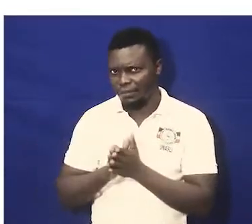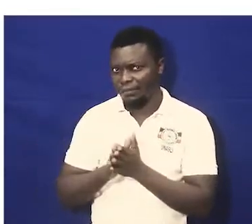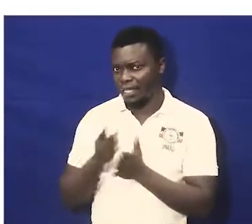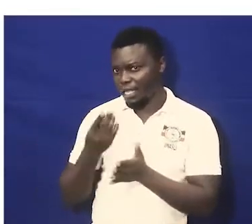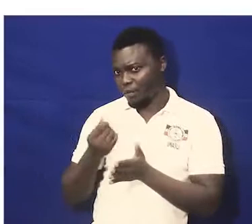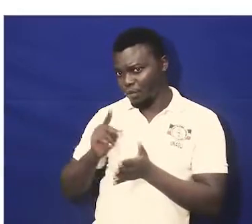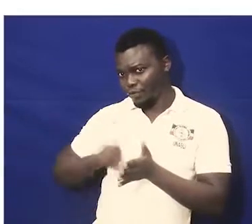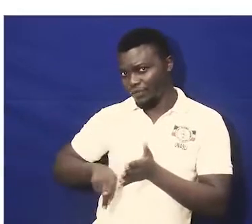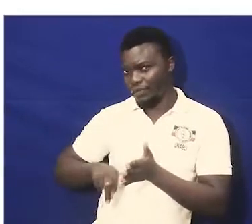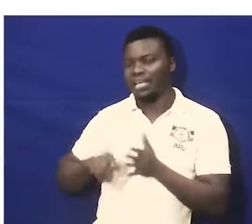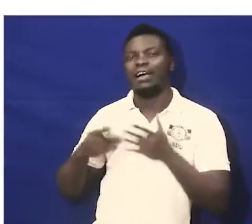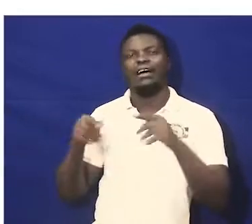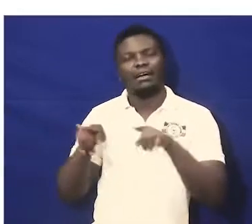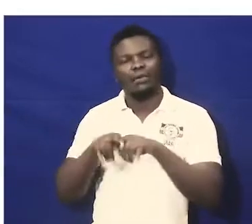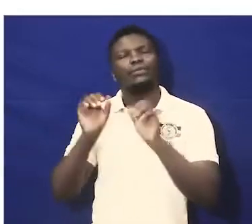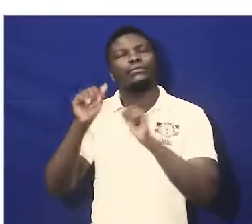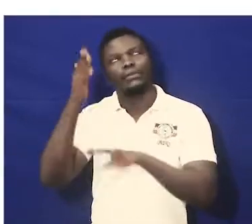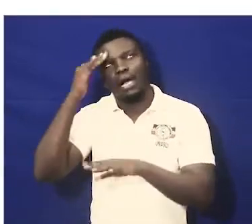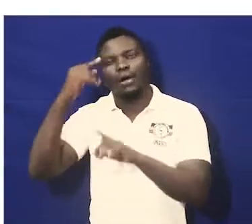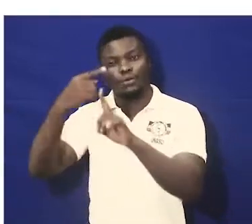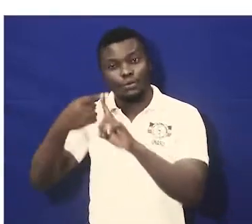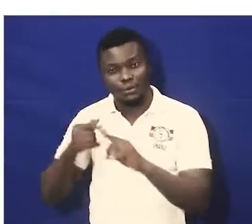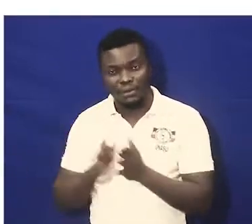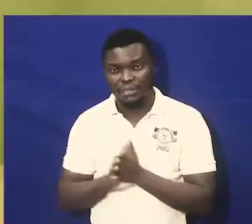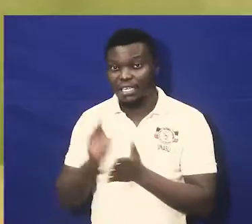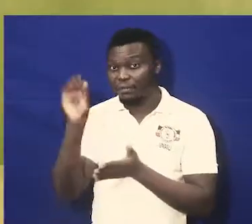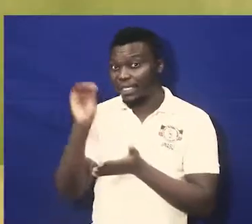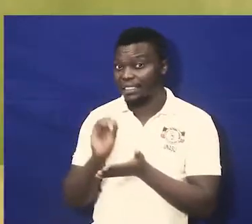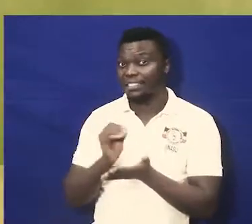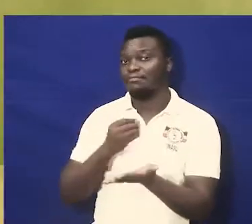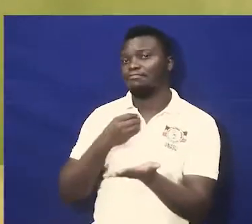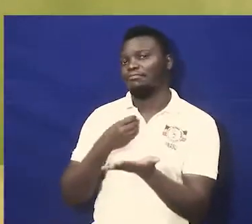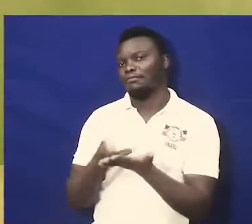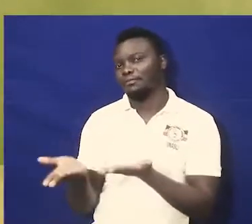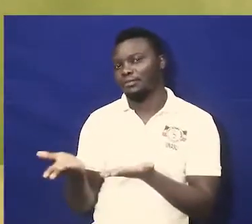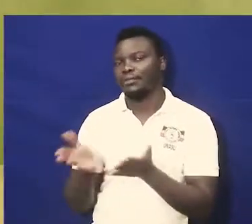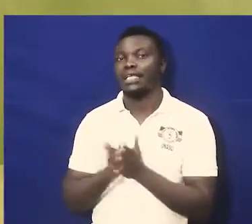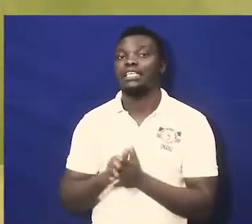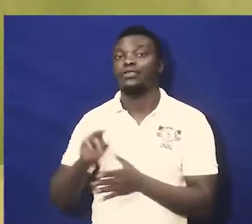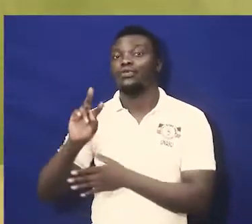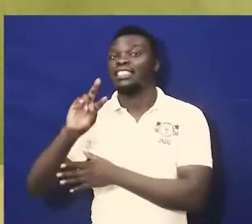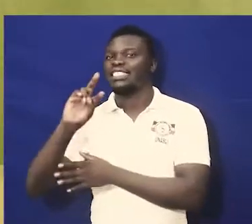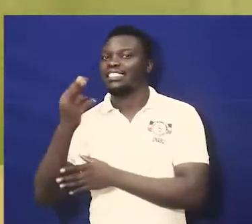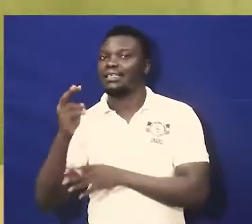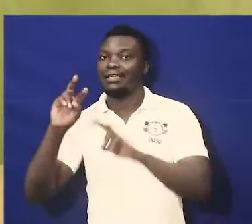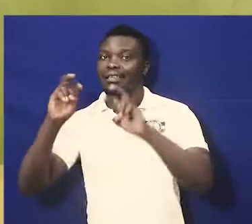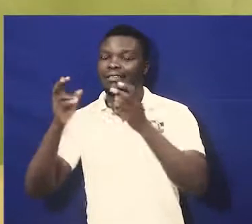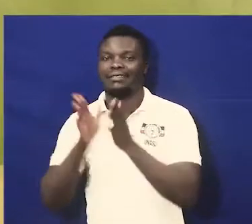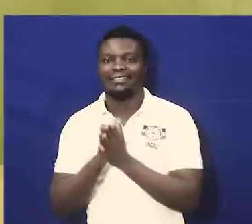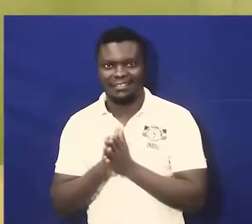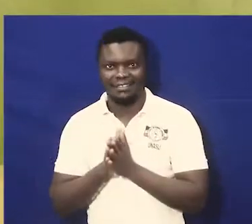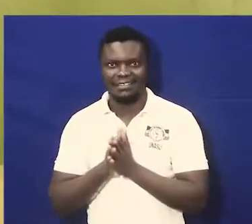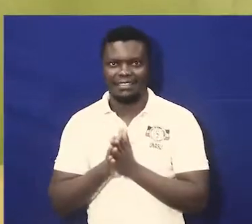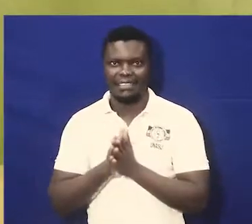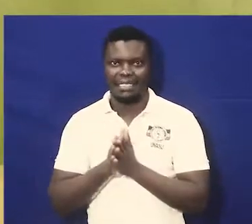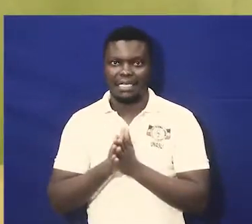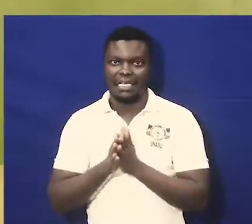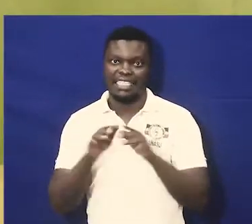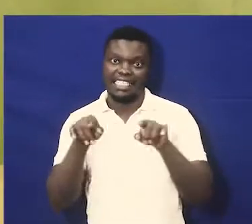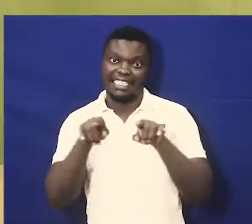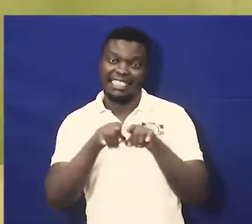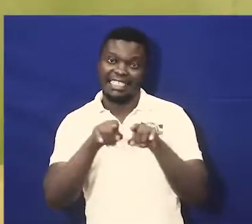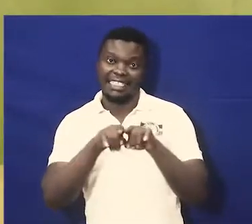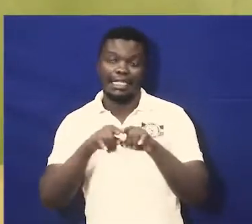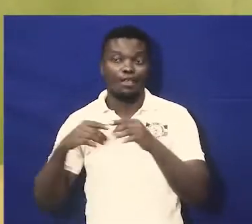the percentage loss. And that has been our second lesson for this